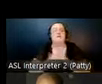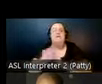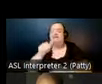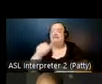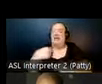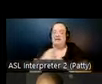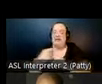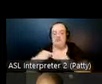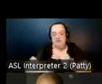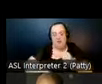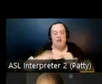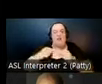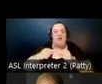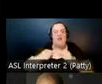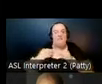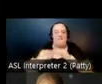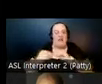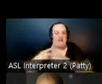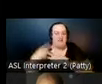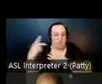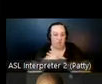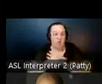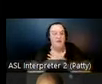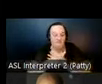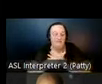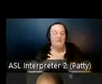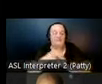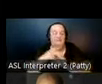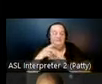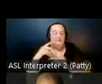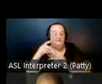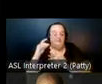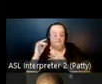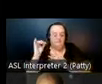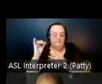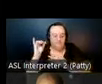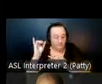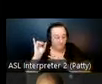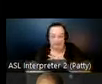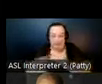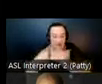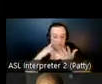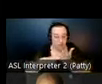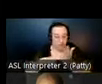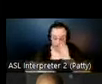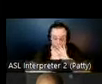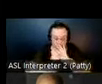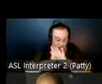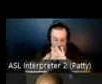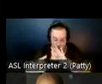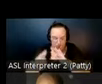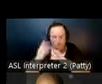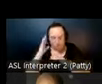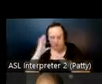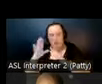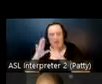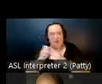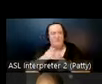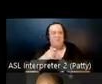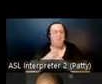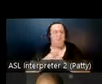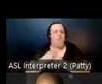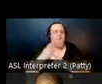cyclic maintenance program. And the that will cover the items that the parks